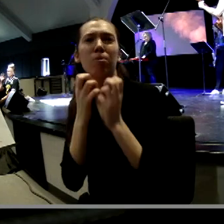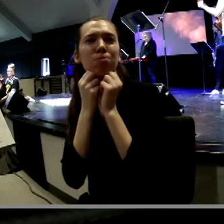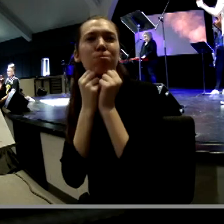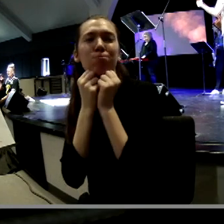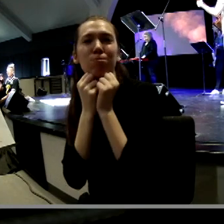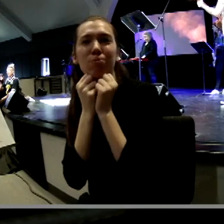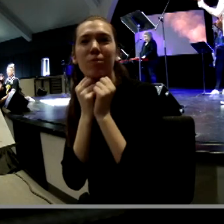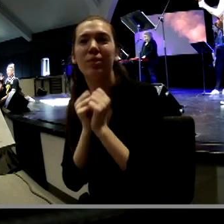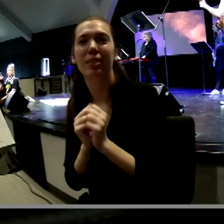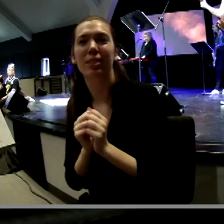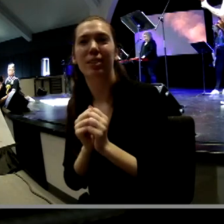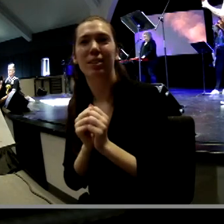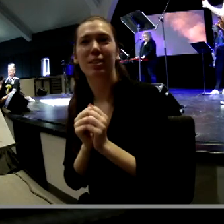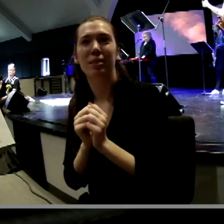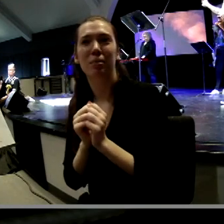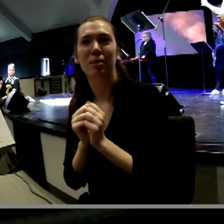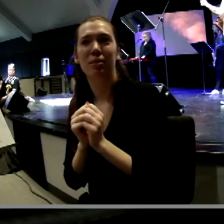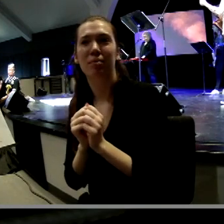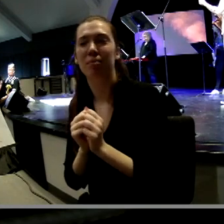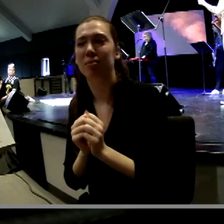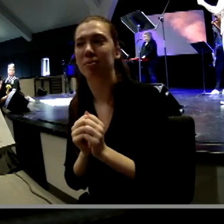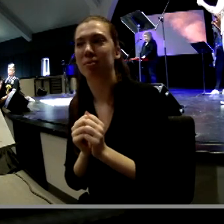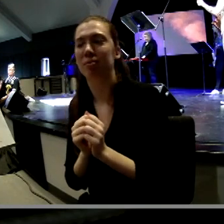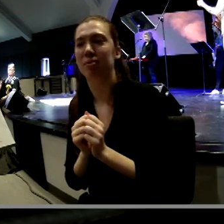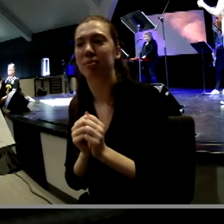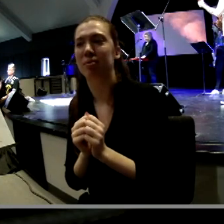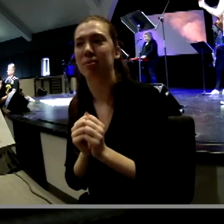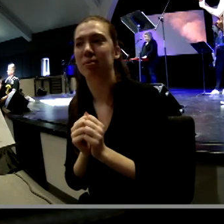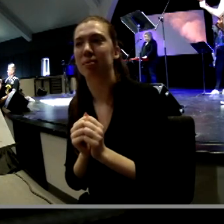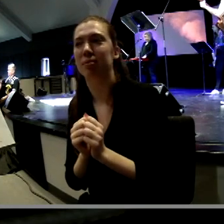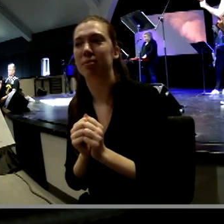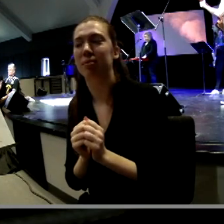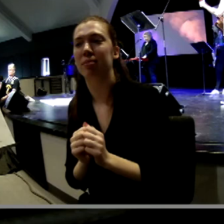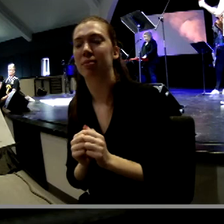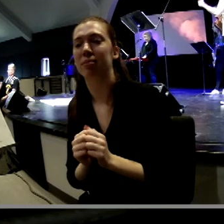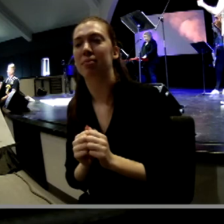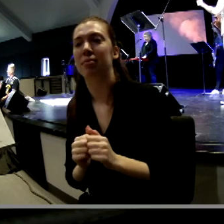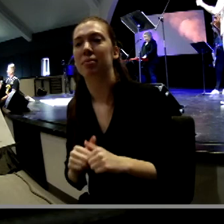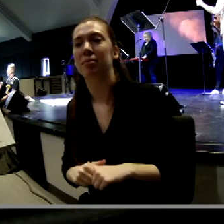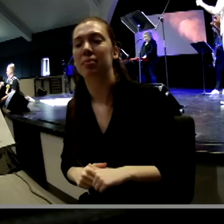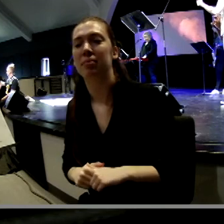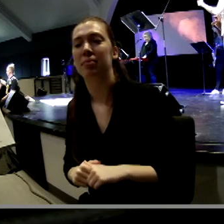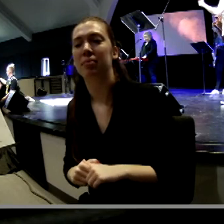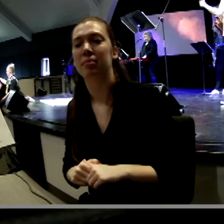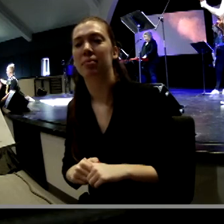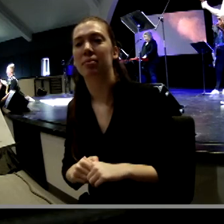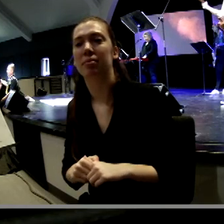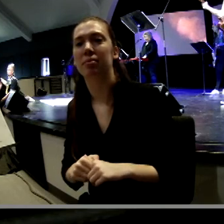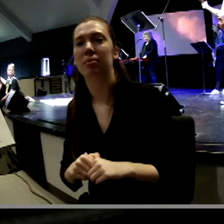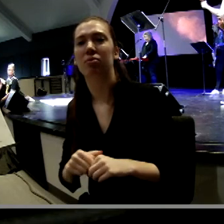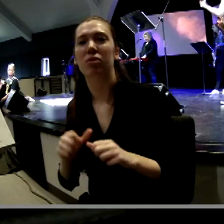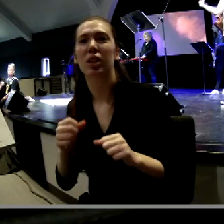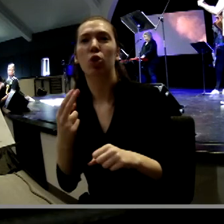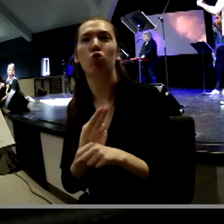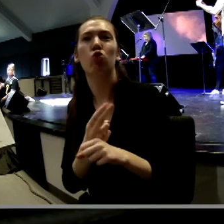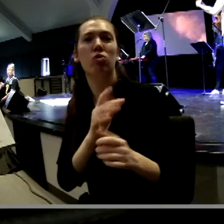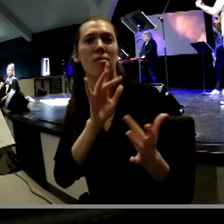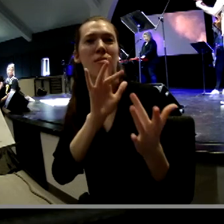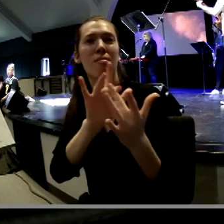a common thread of humanity that you would extend like a net to men in this